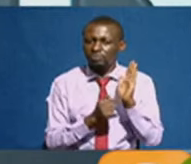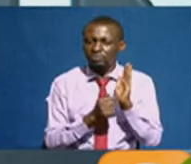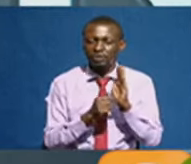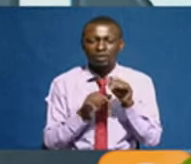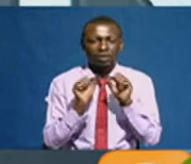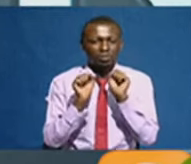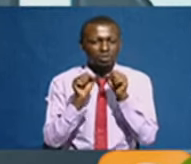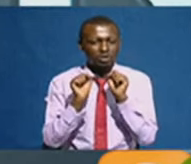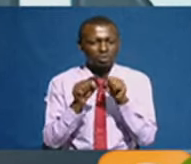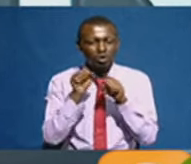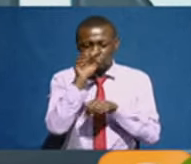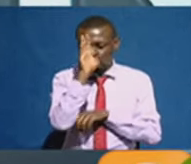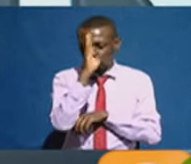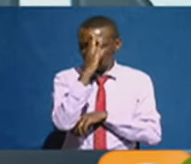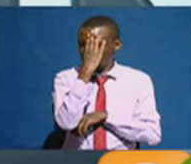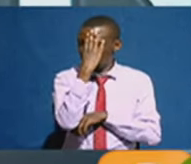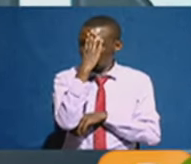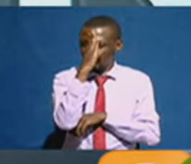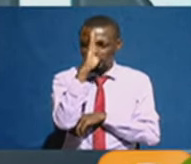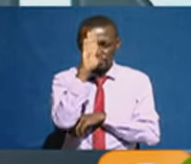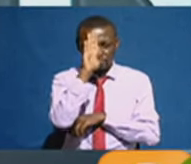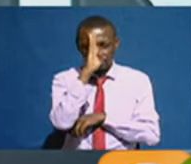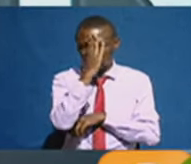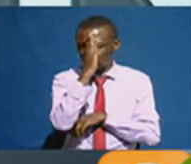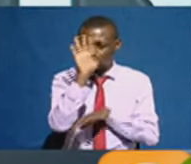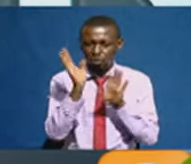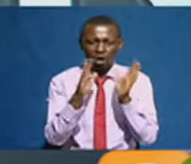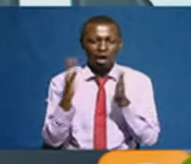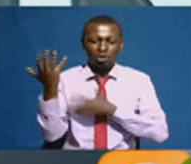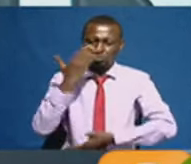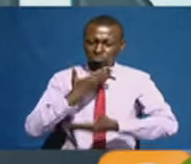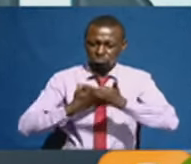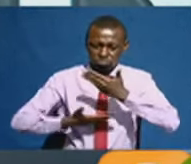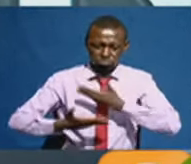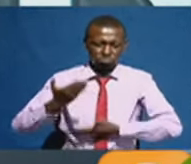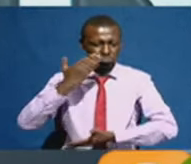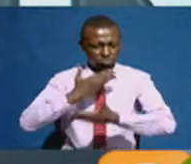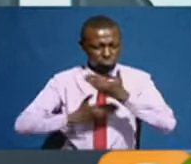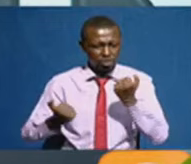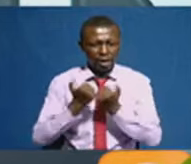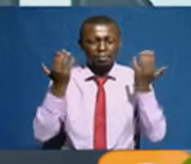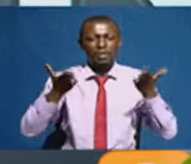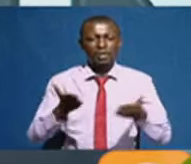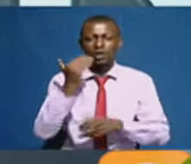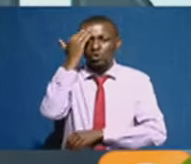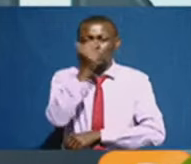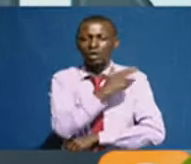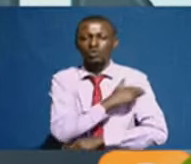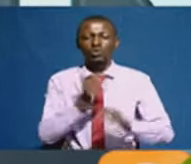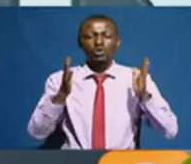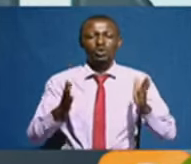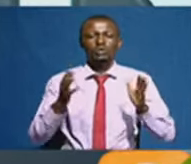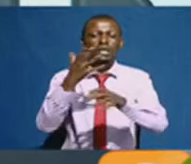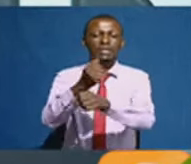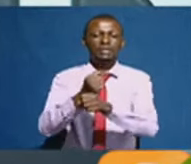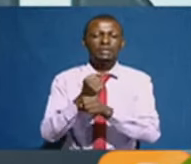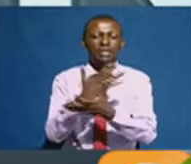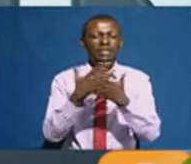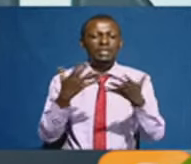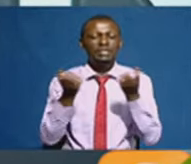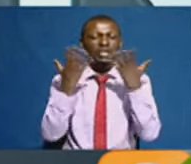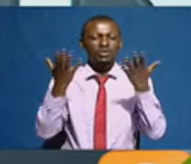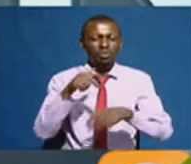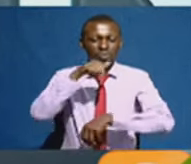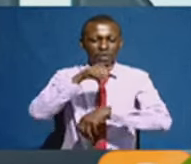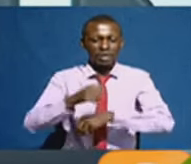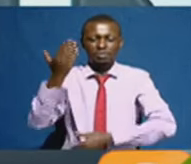put in doubt the sincerity of the talks that are happening right now? Why would doctors then trust anything that is said at the